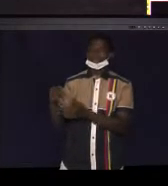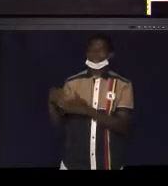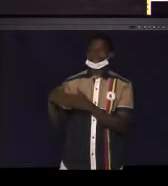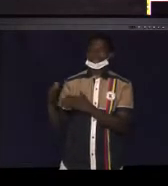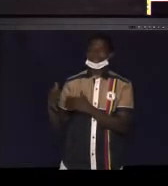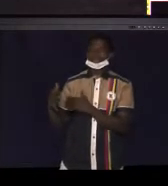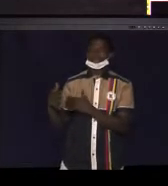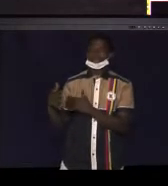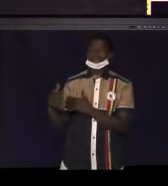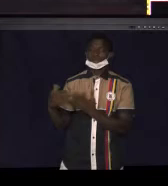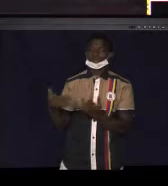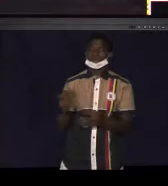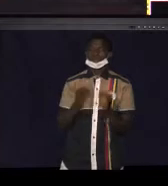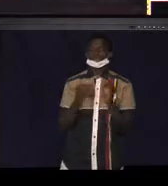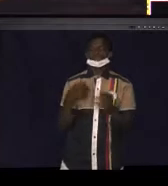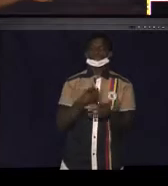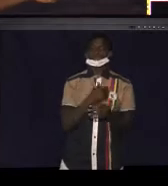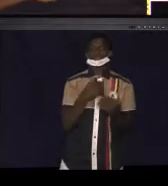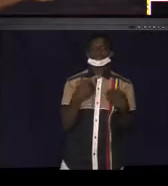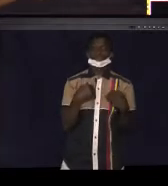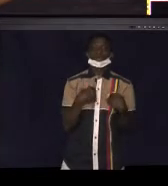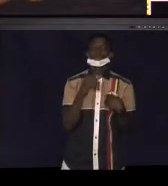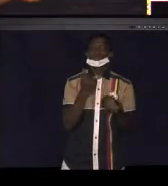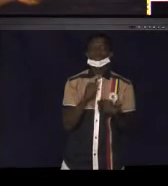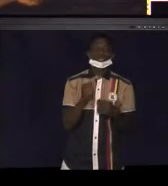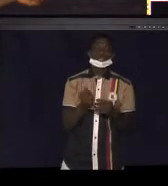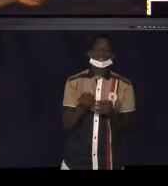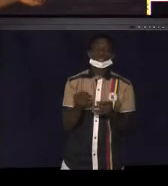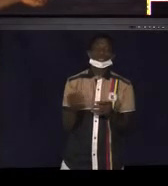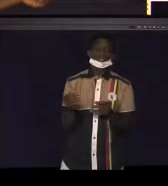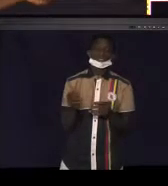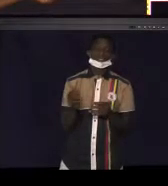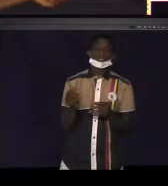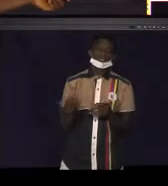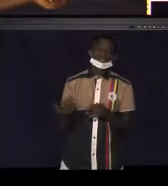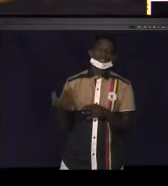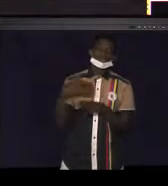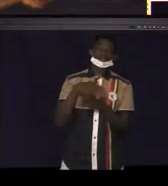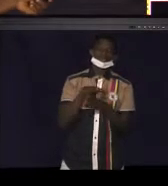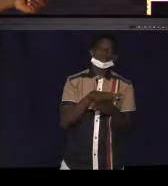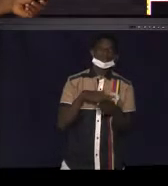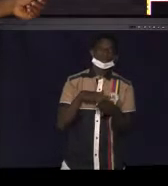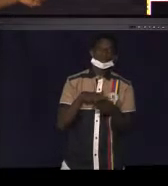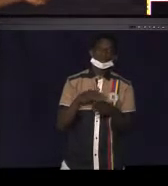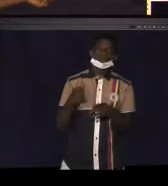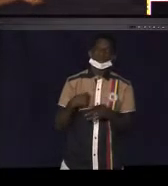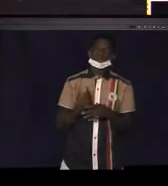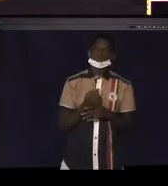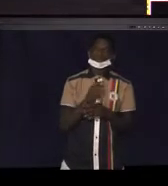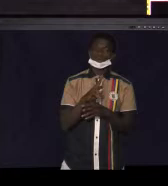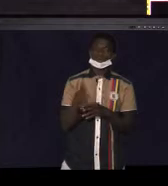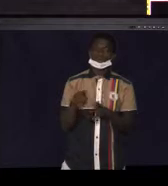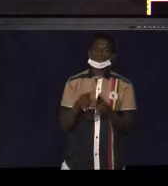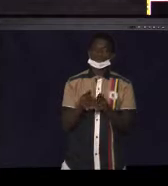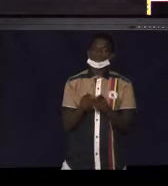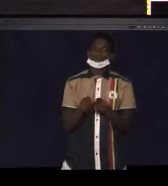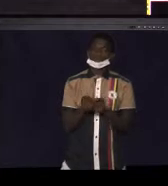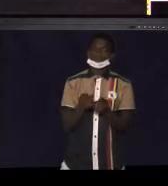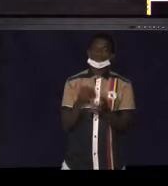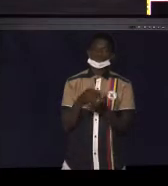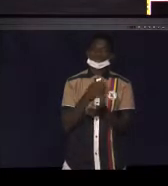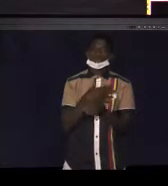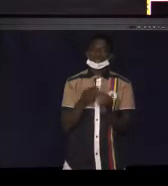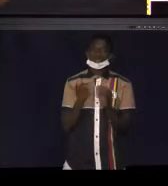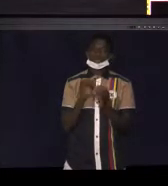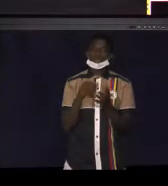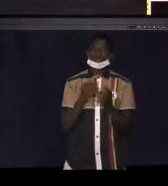first, after that. Now, if we have any spillover centiliter into liters, we regroup that and add it to the